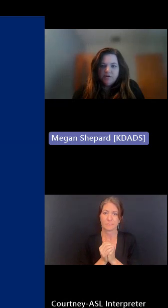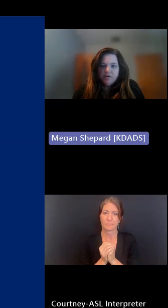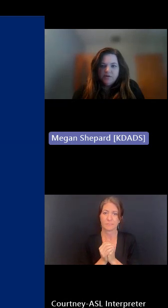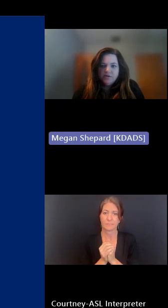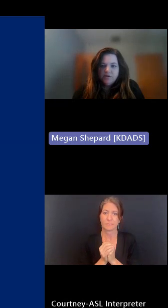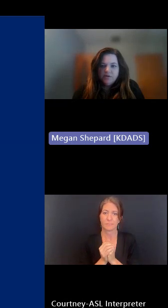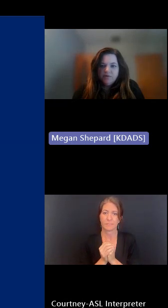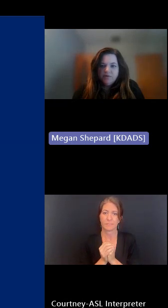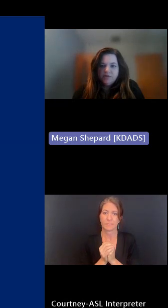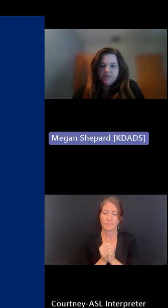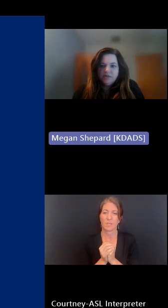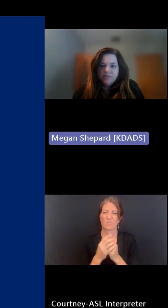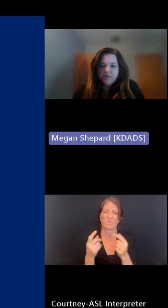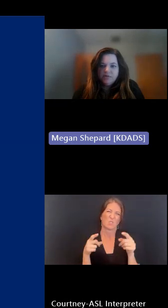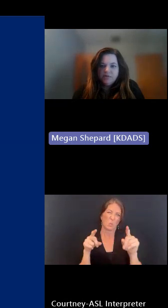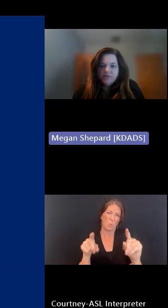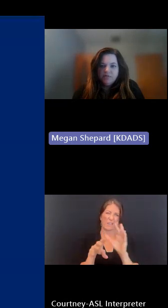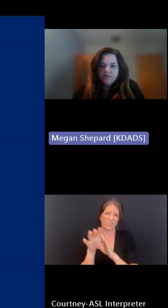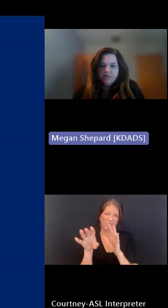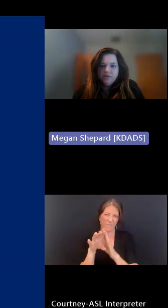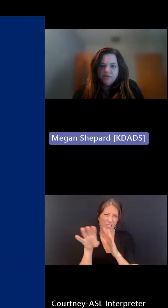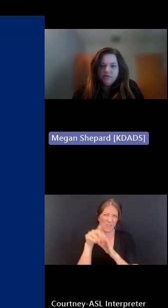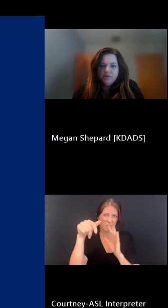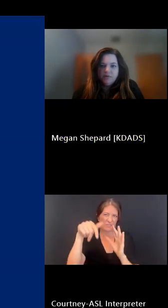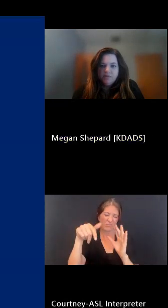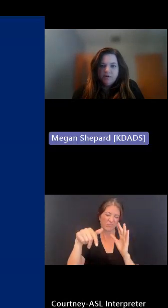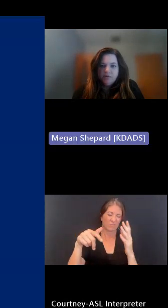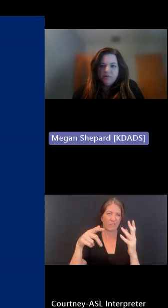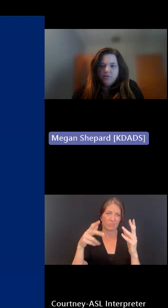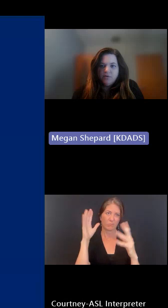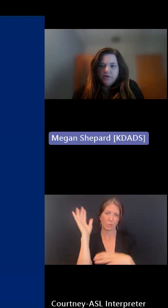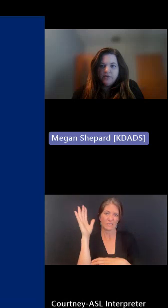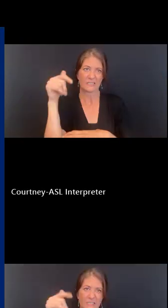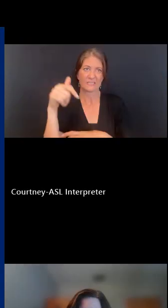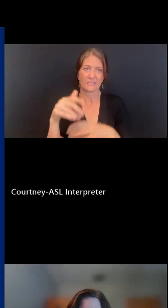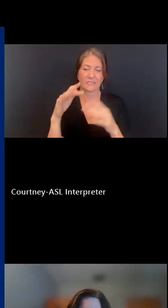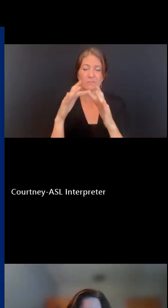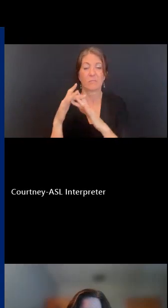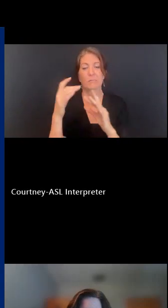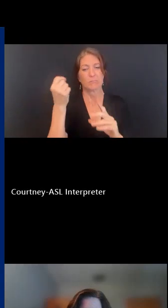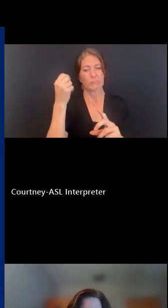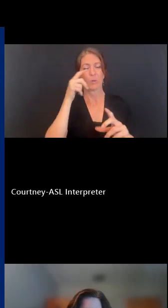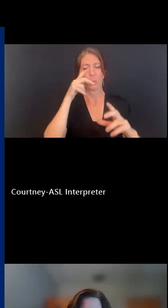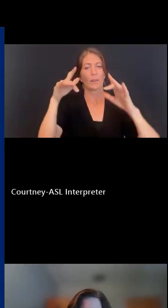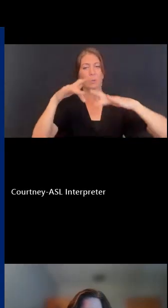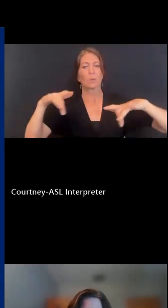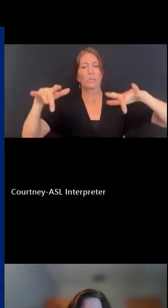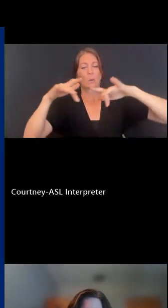this webinar. So I'll give you a chance to mute yourself. We are recording this webinar.